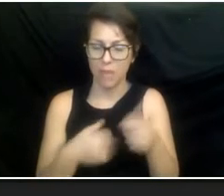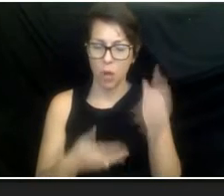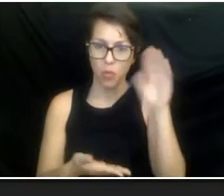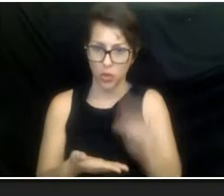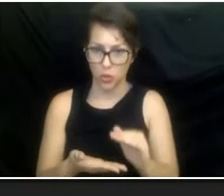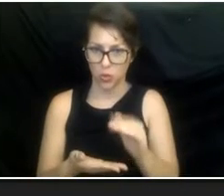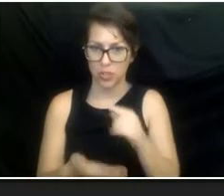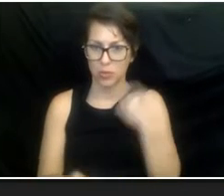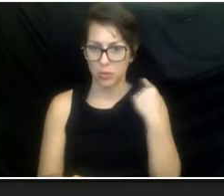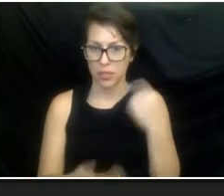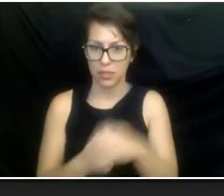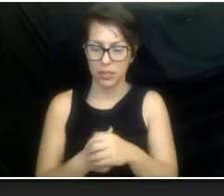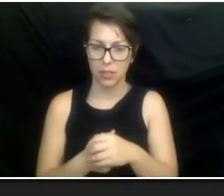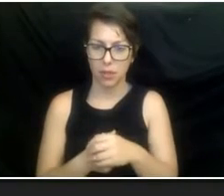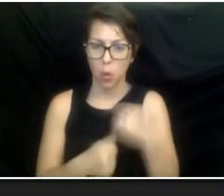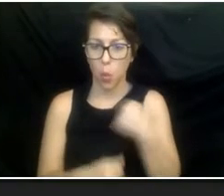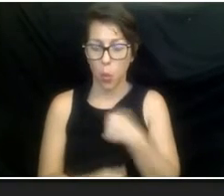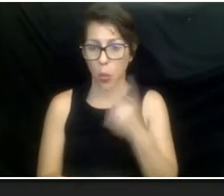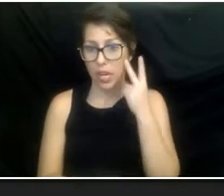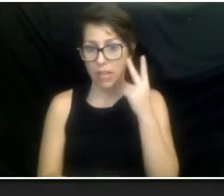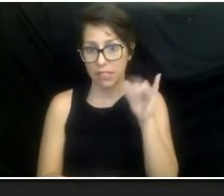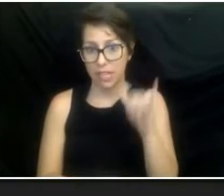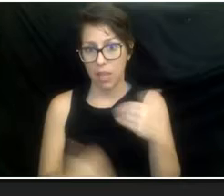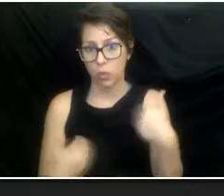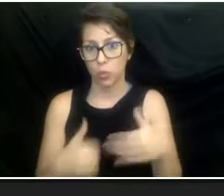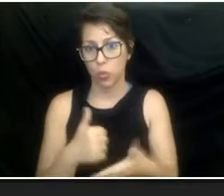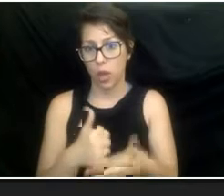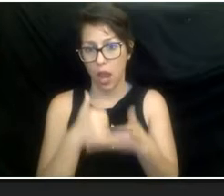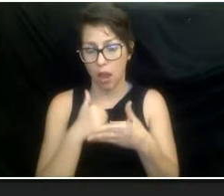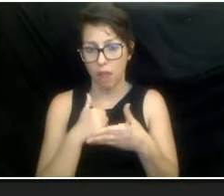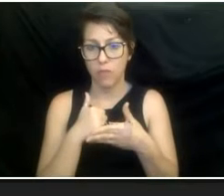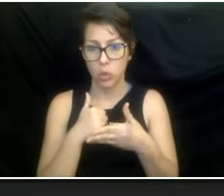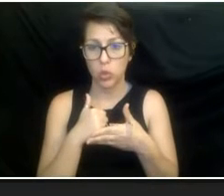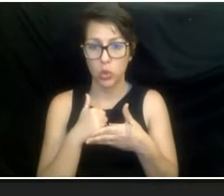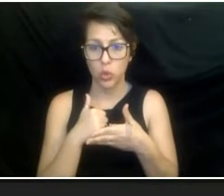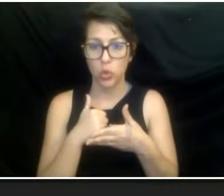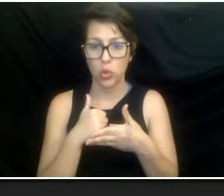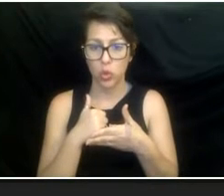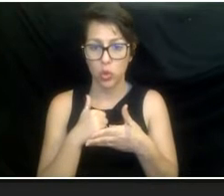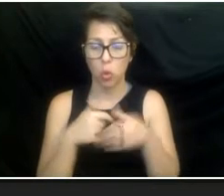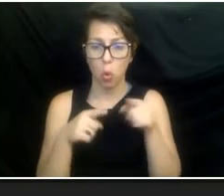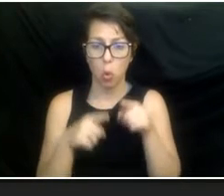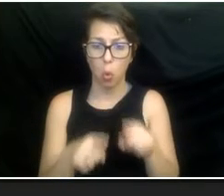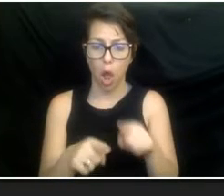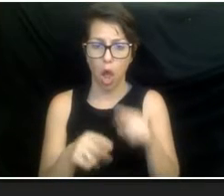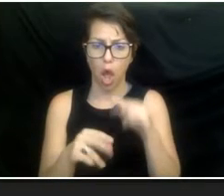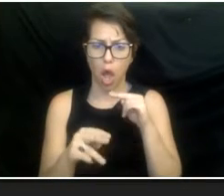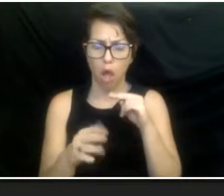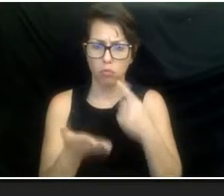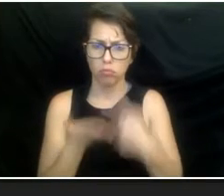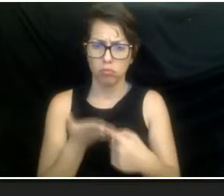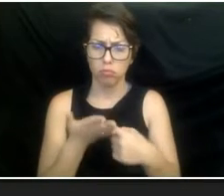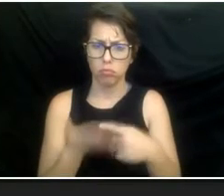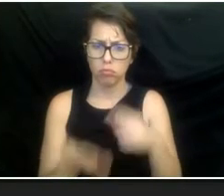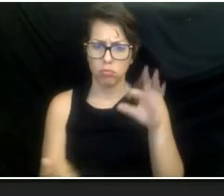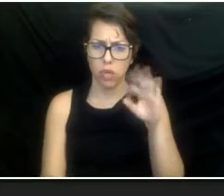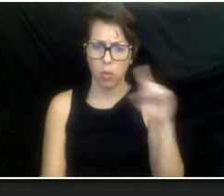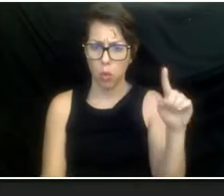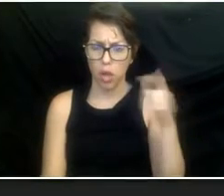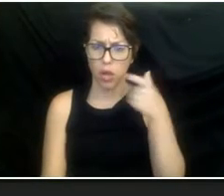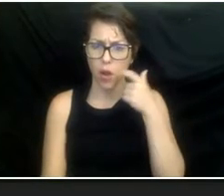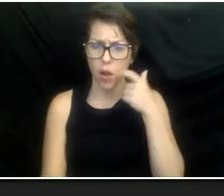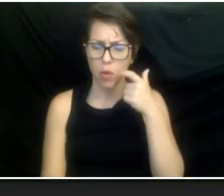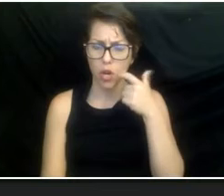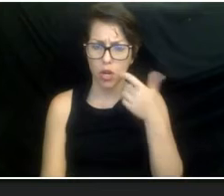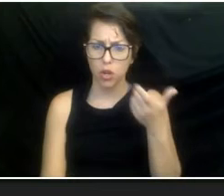line is being present and available in so many languages put us also in a very unique position where we are able to support the culturally